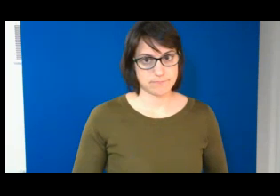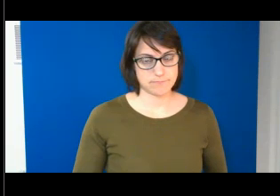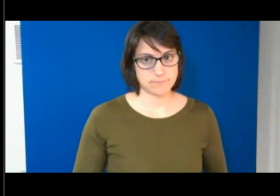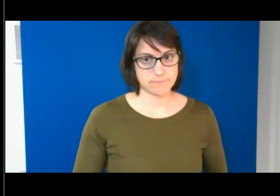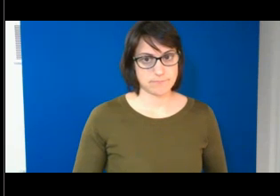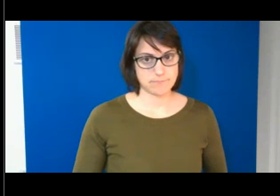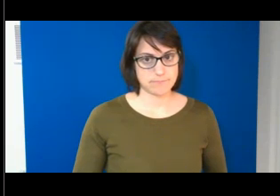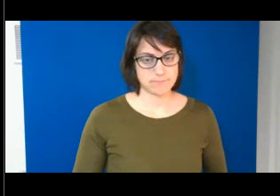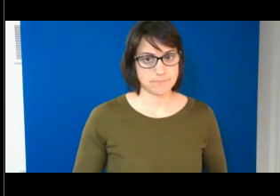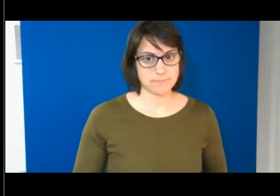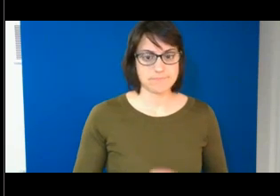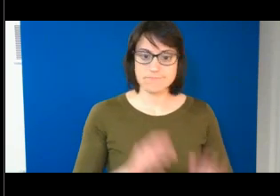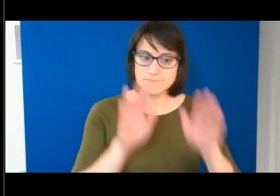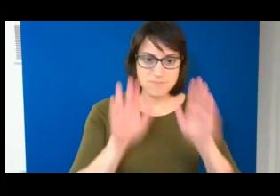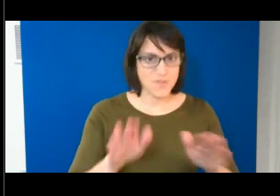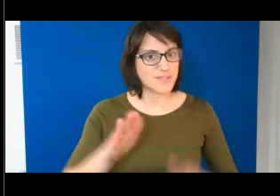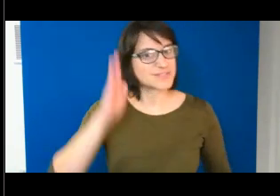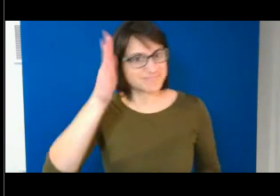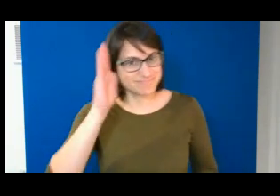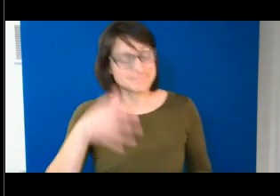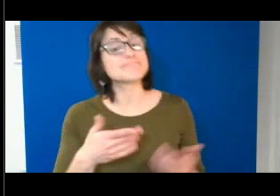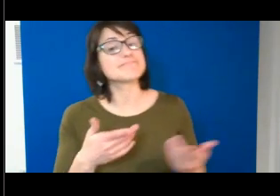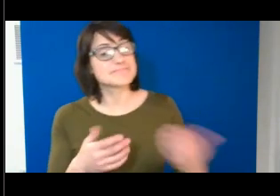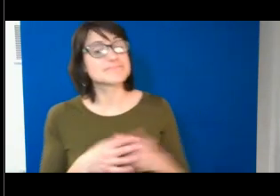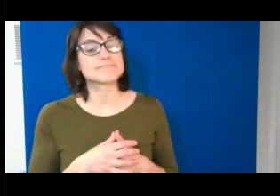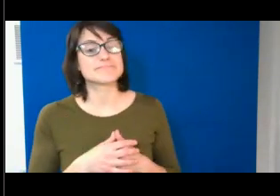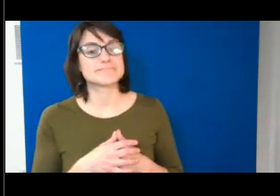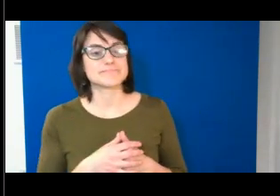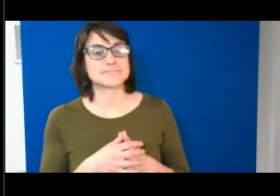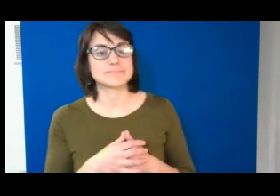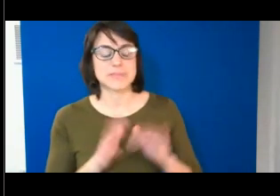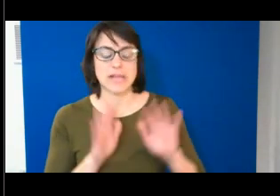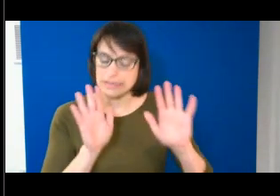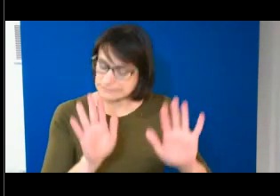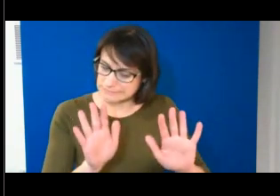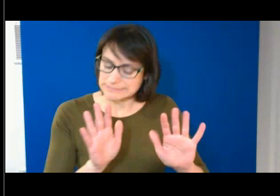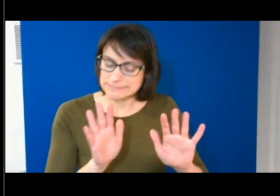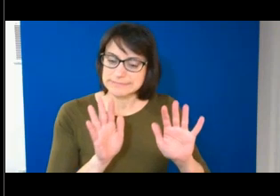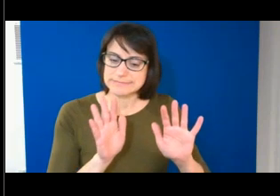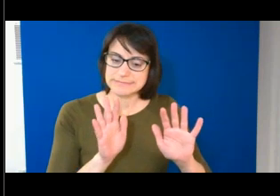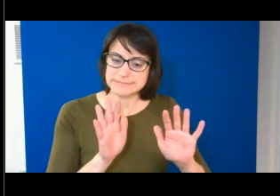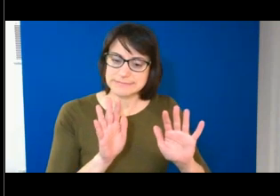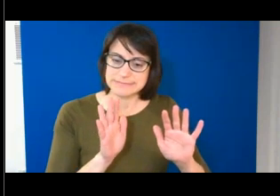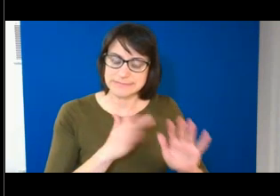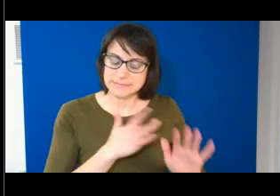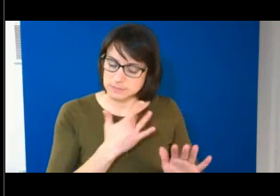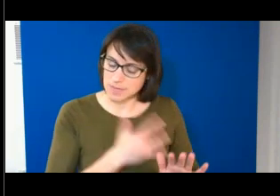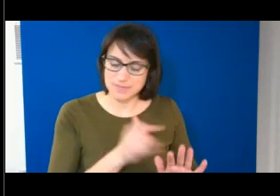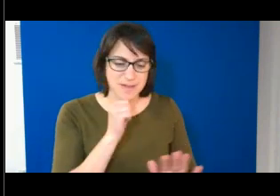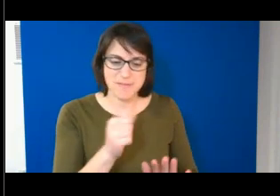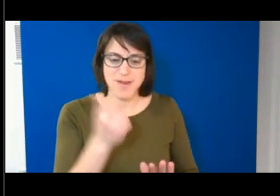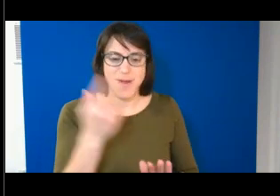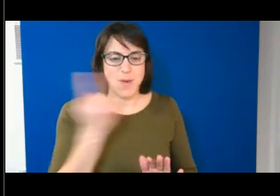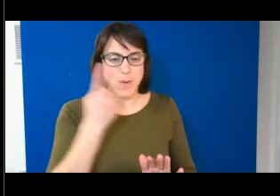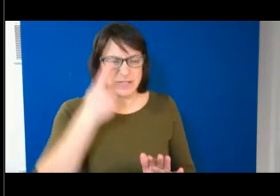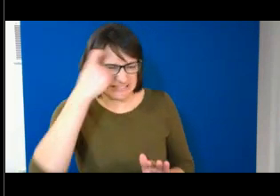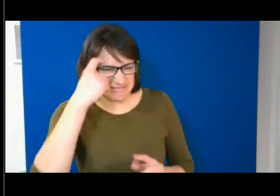Awesome talk. I promise I'm not over here just like always suspect of industry, but I was